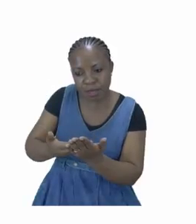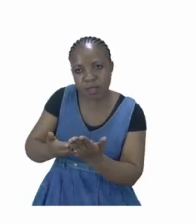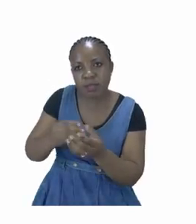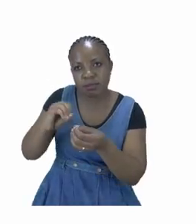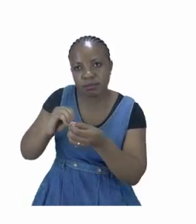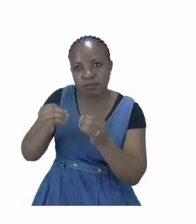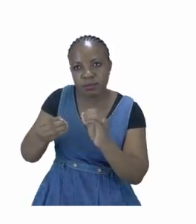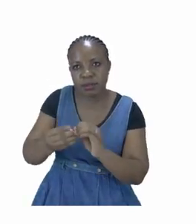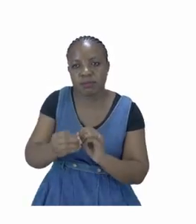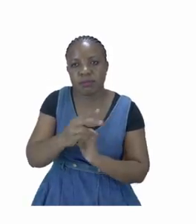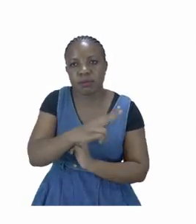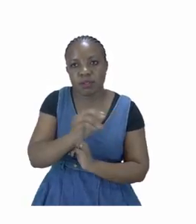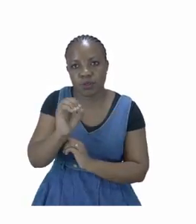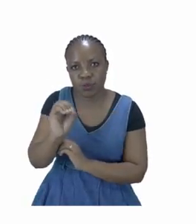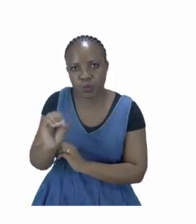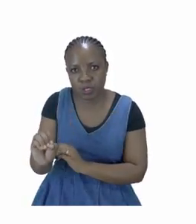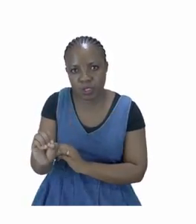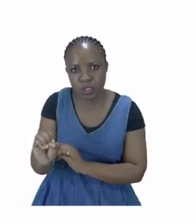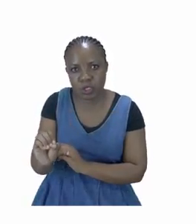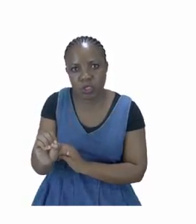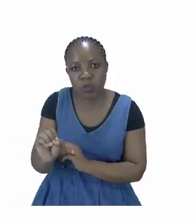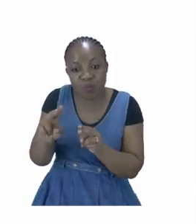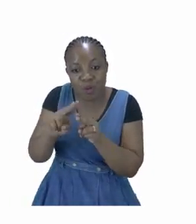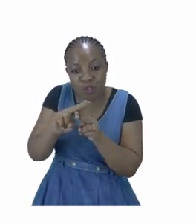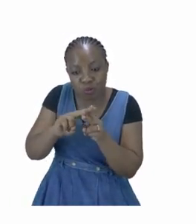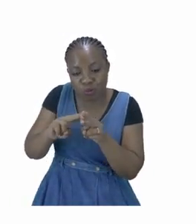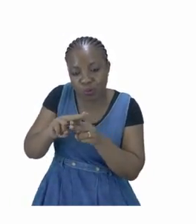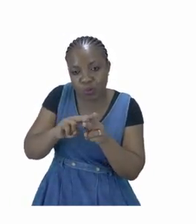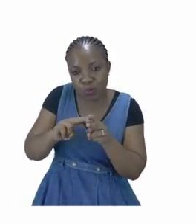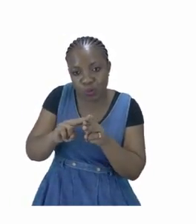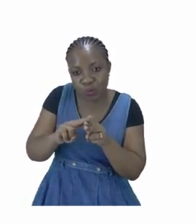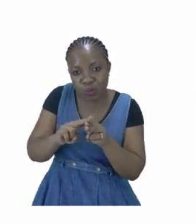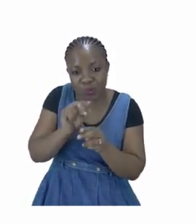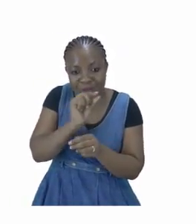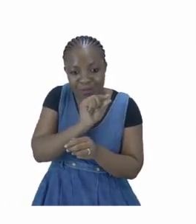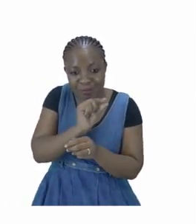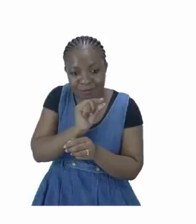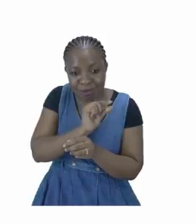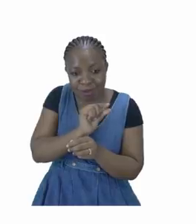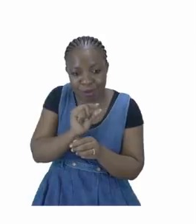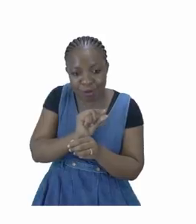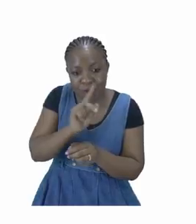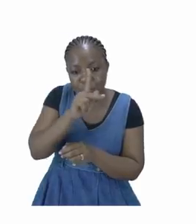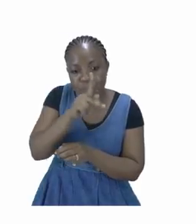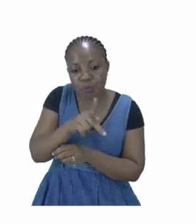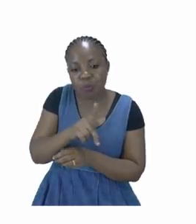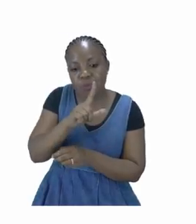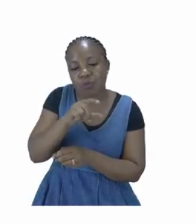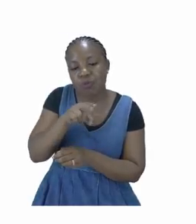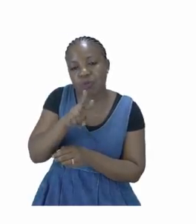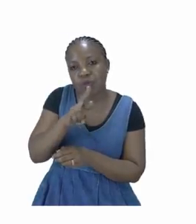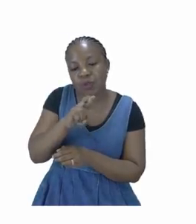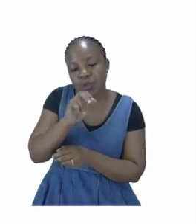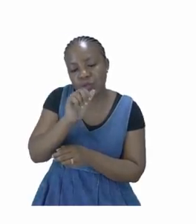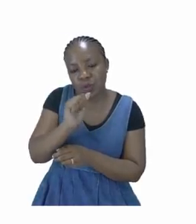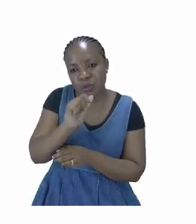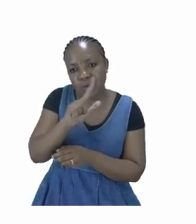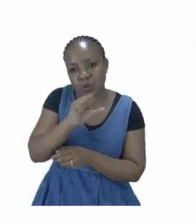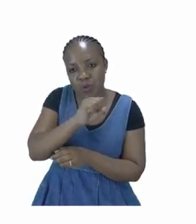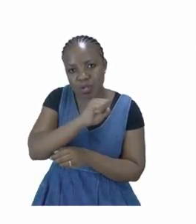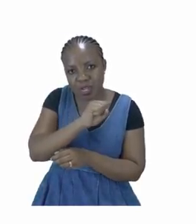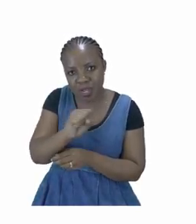6 sentences. Remember, grade 3s, that we make our